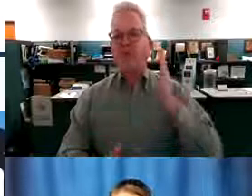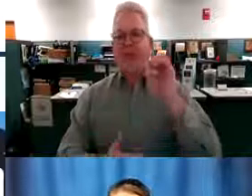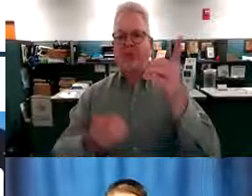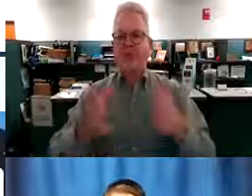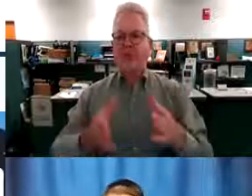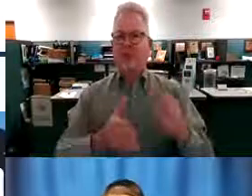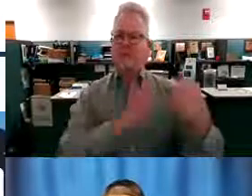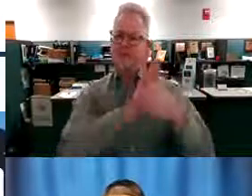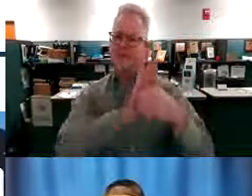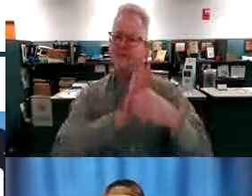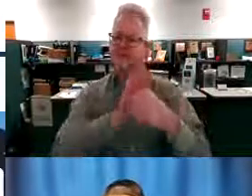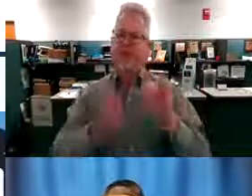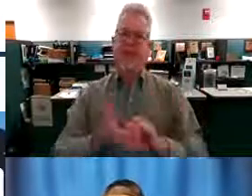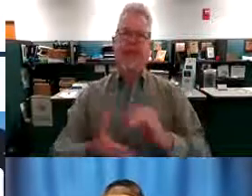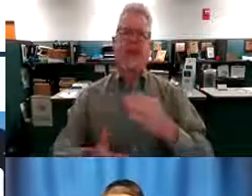arrived,